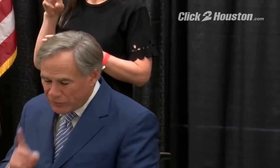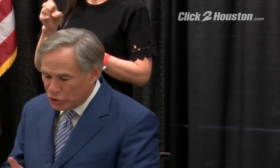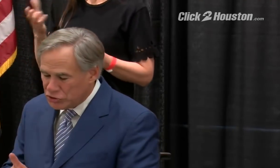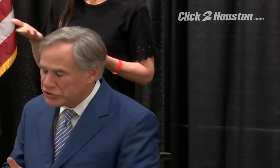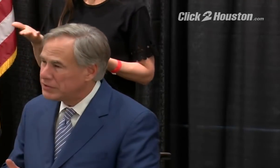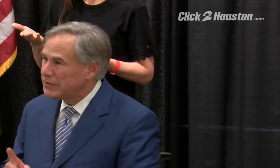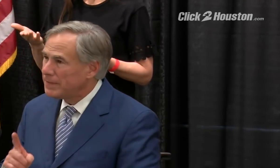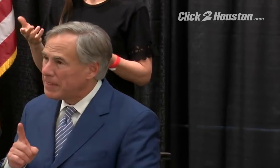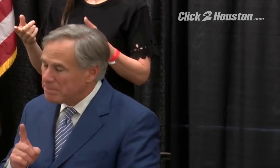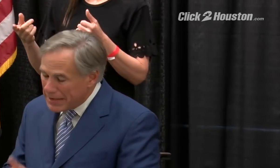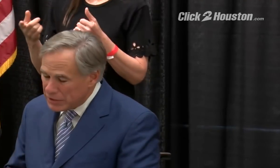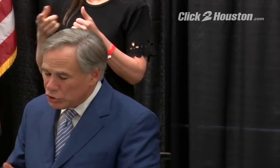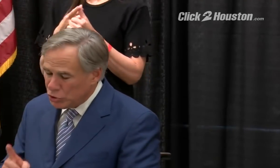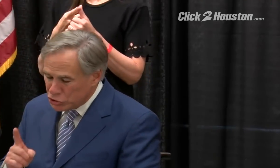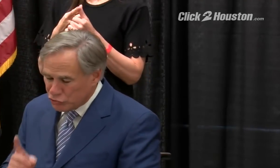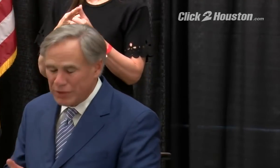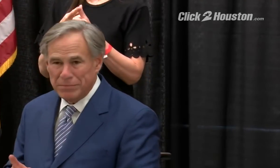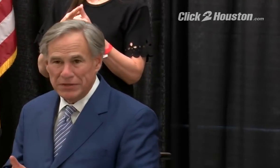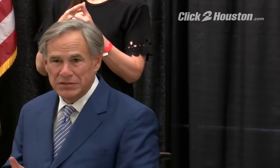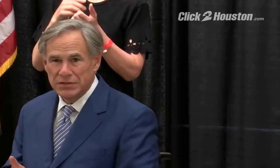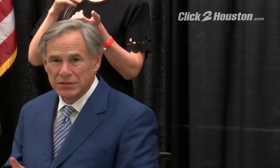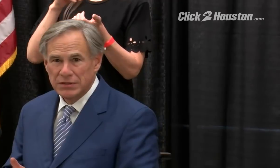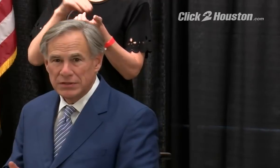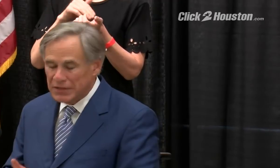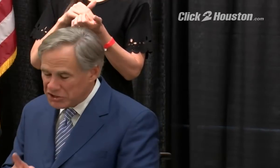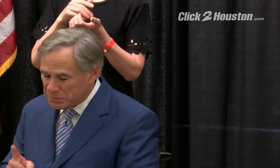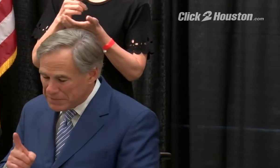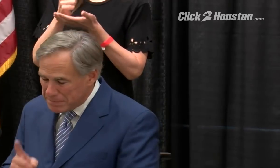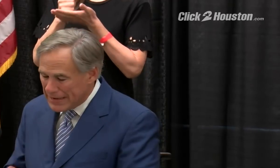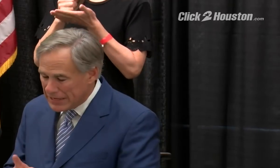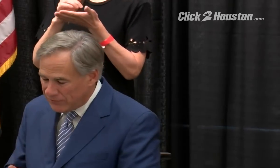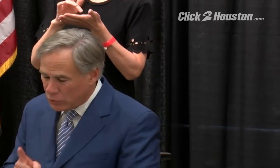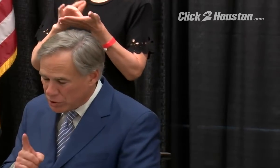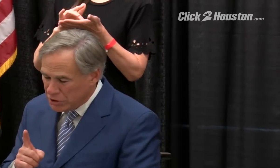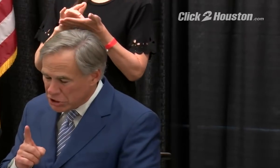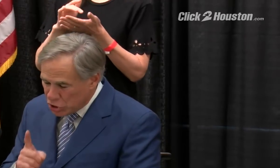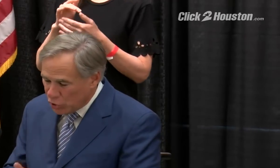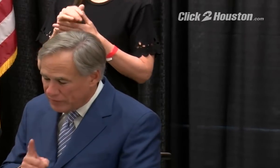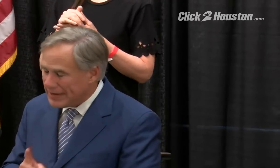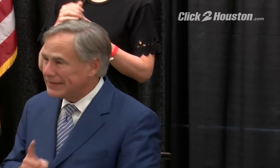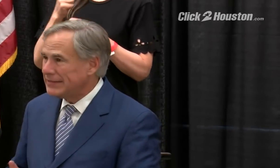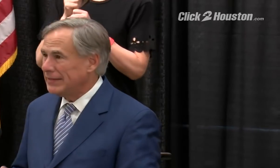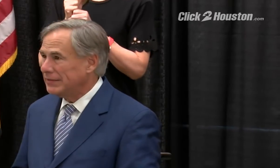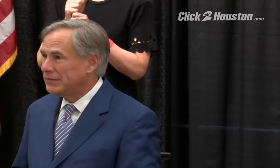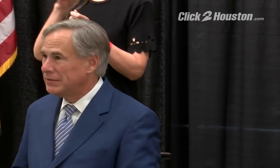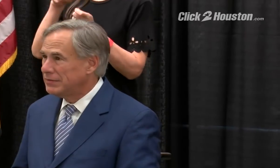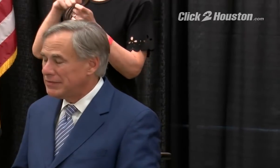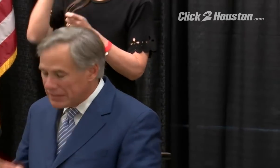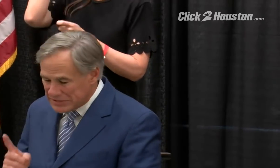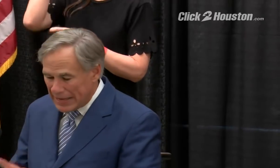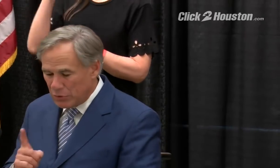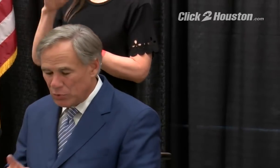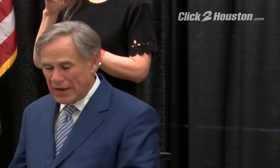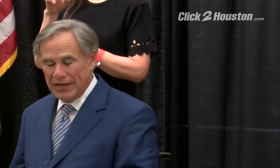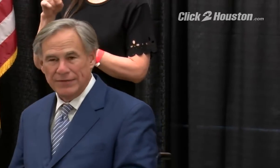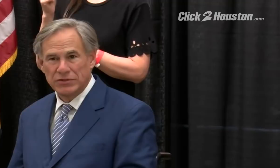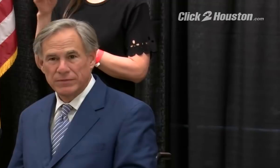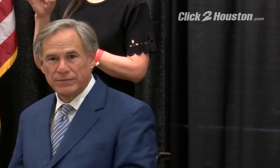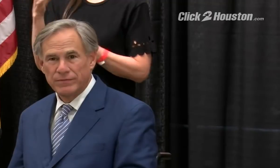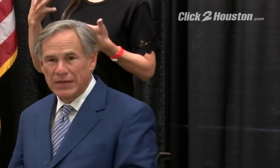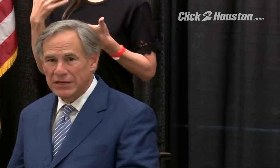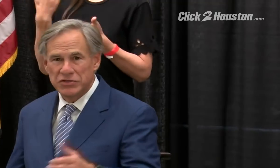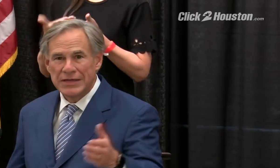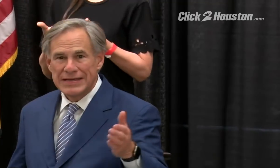the first medical treatment that has been made for COVID-19 has now